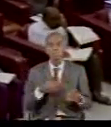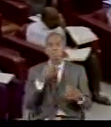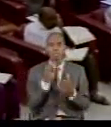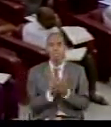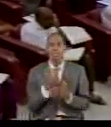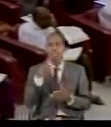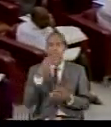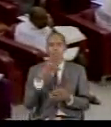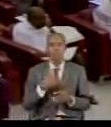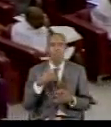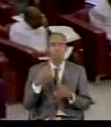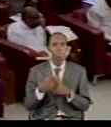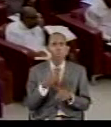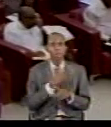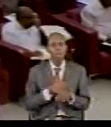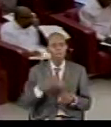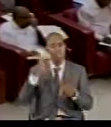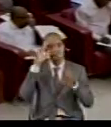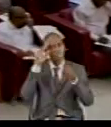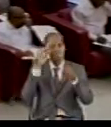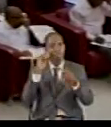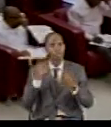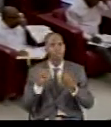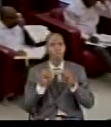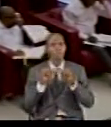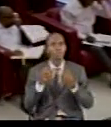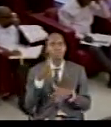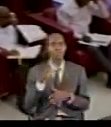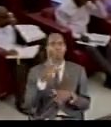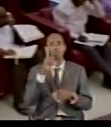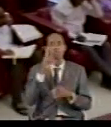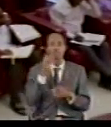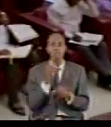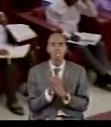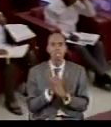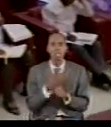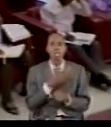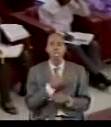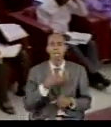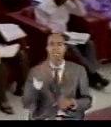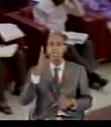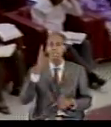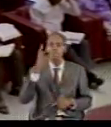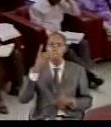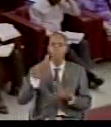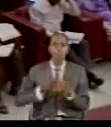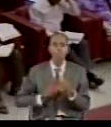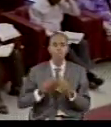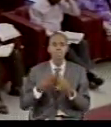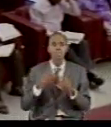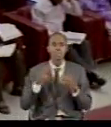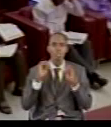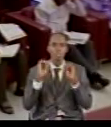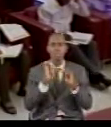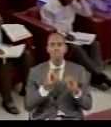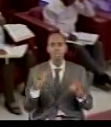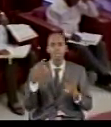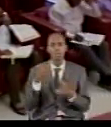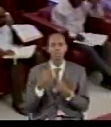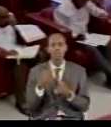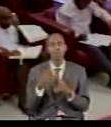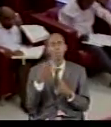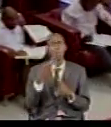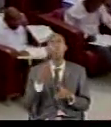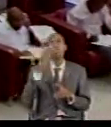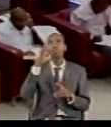continued there 1 year and 6 months, teaching the word of God among them. Look at